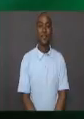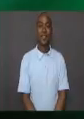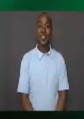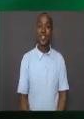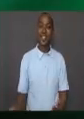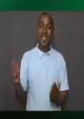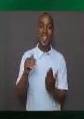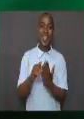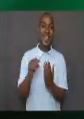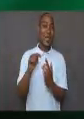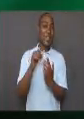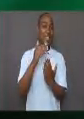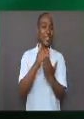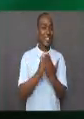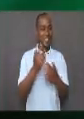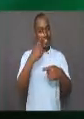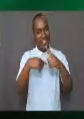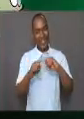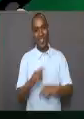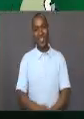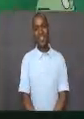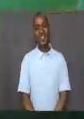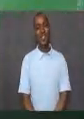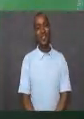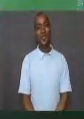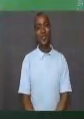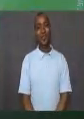Let's get back to our lesson.